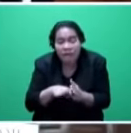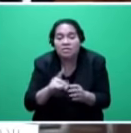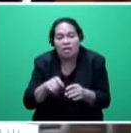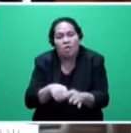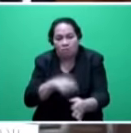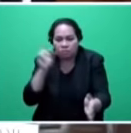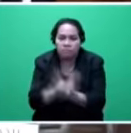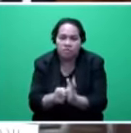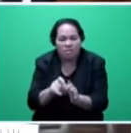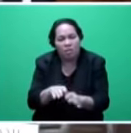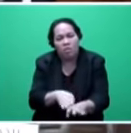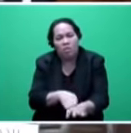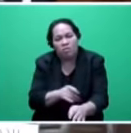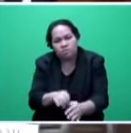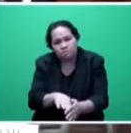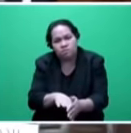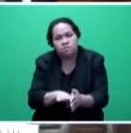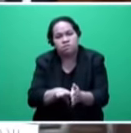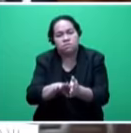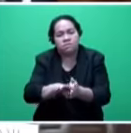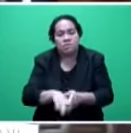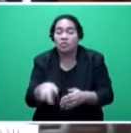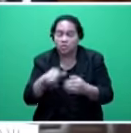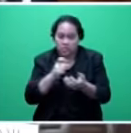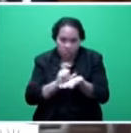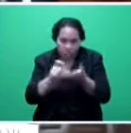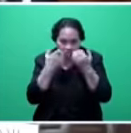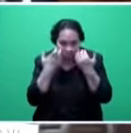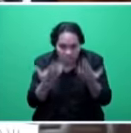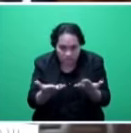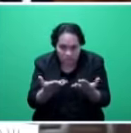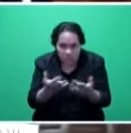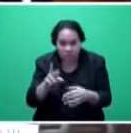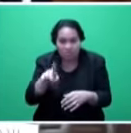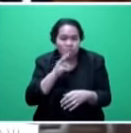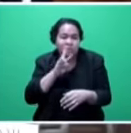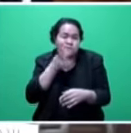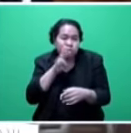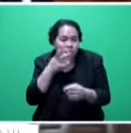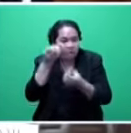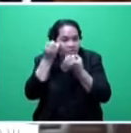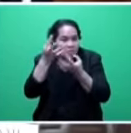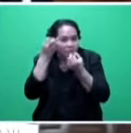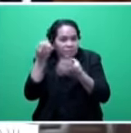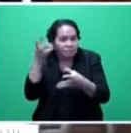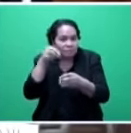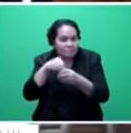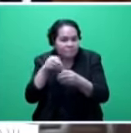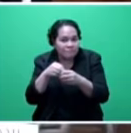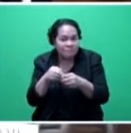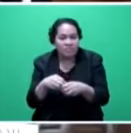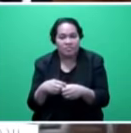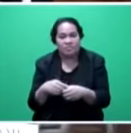longer. This is another clear indication of the cooking and manipulation of information, which is clearly